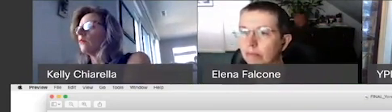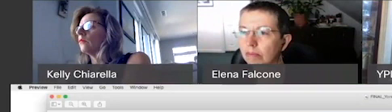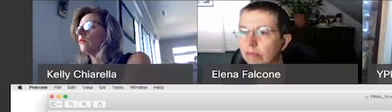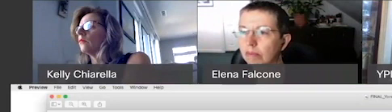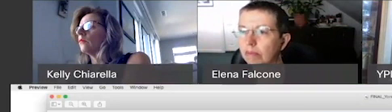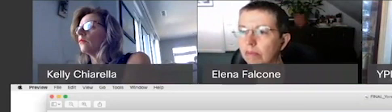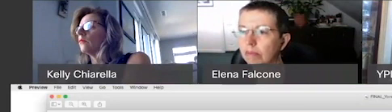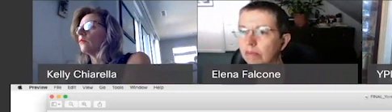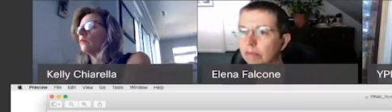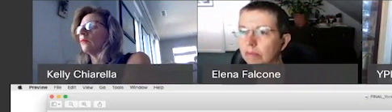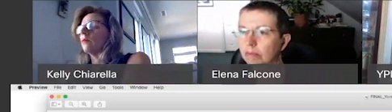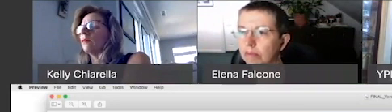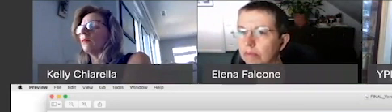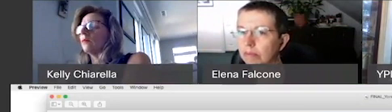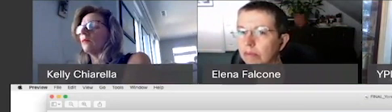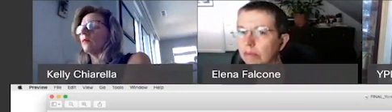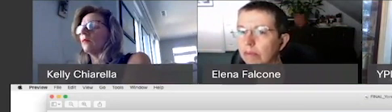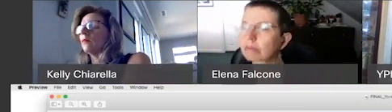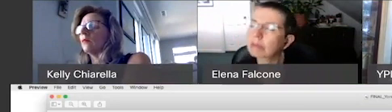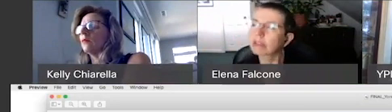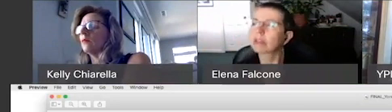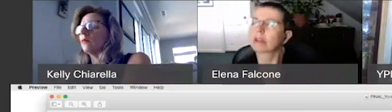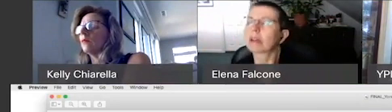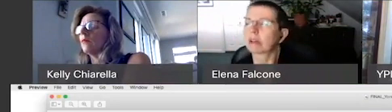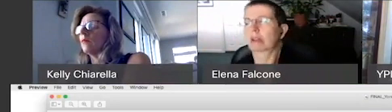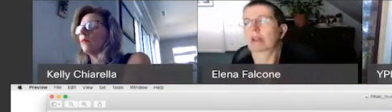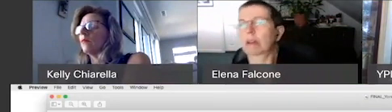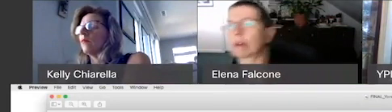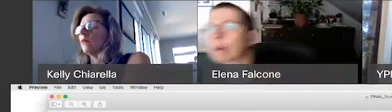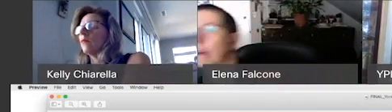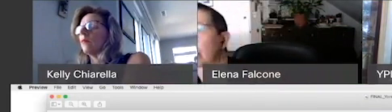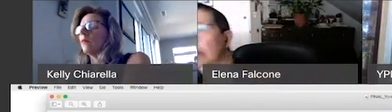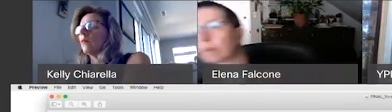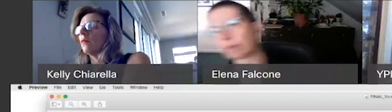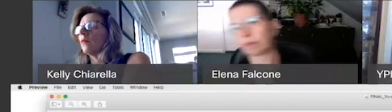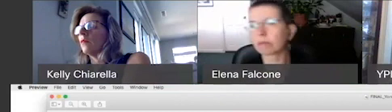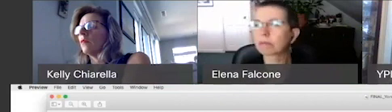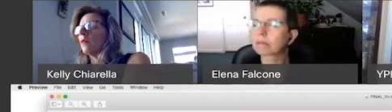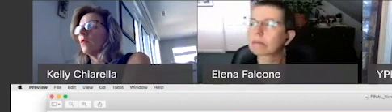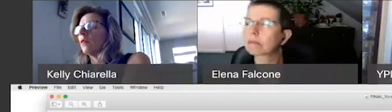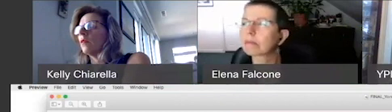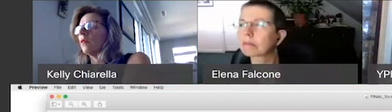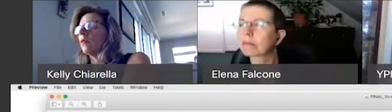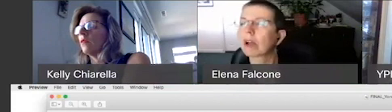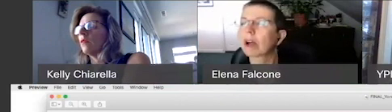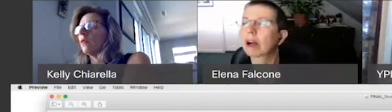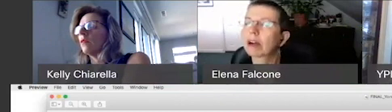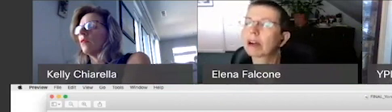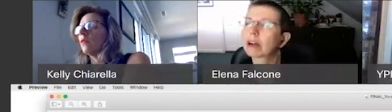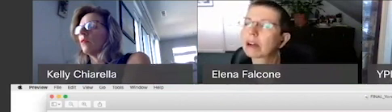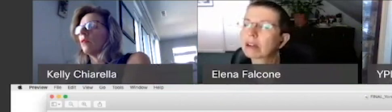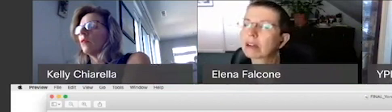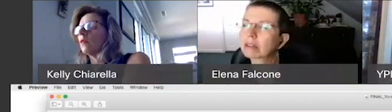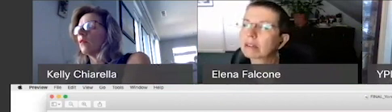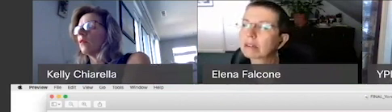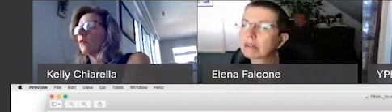months. And those are cancellation refund complaints. Complaints from consumers who bought tickets to events, booked hotels, booked catering halls